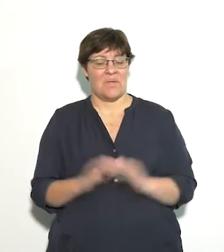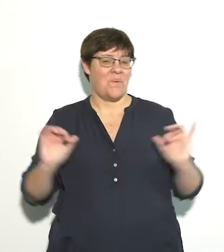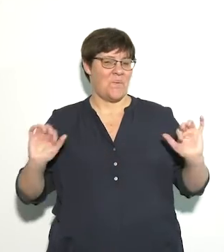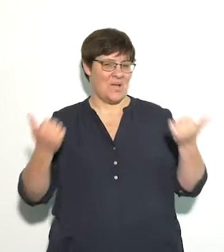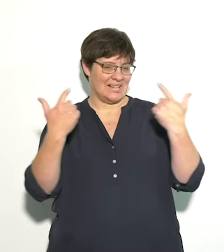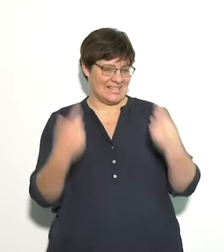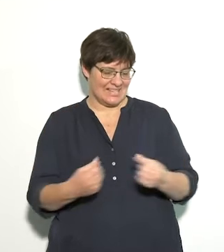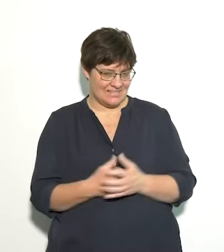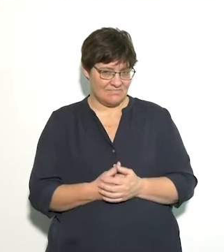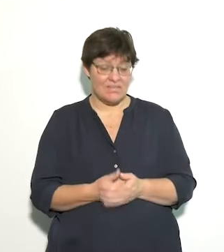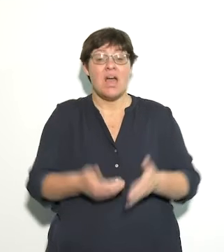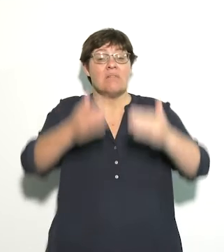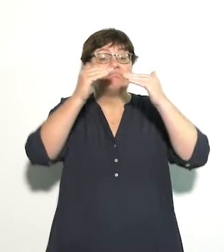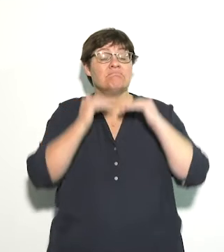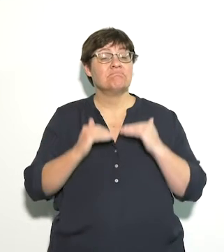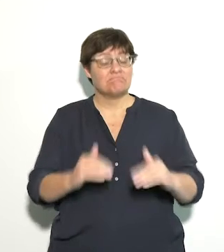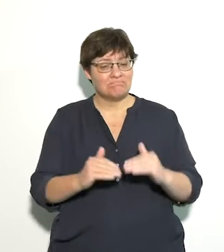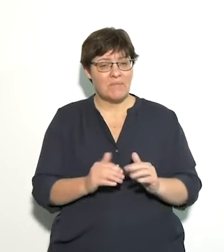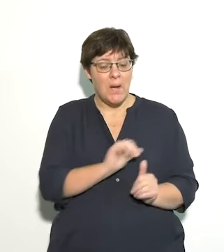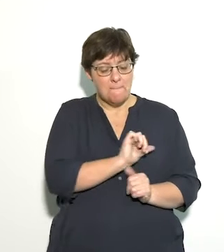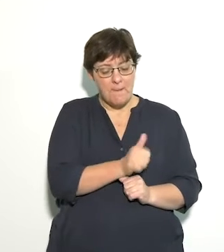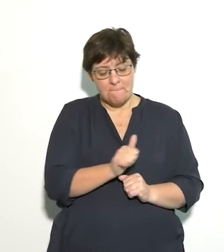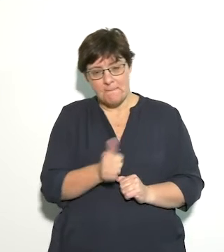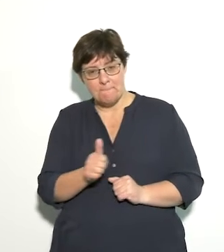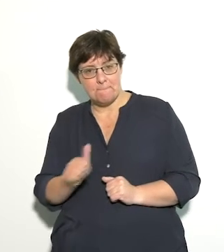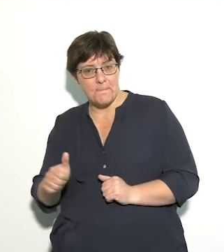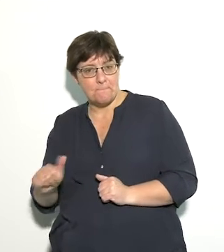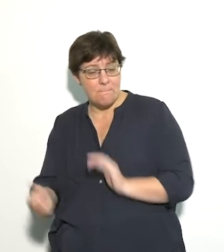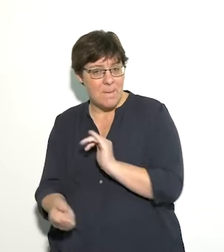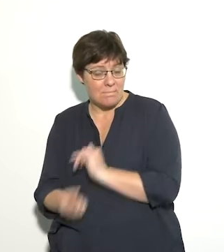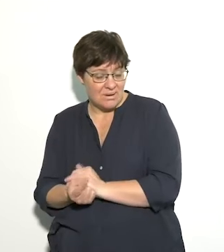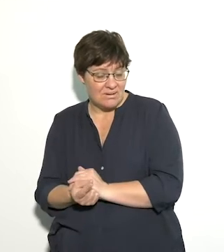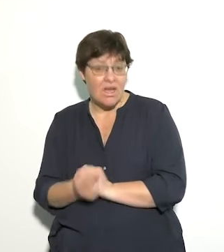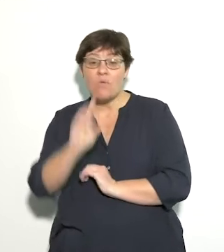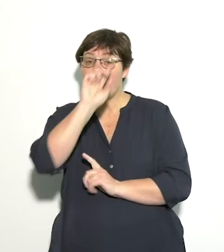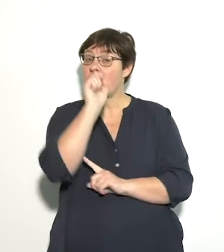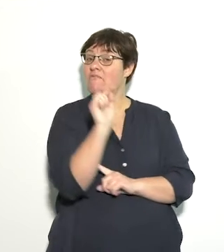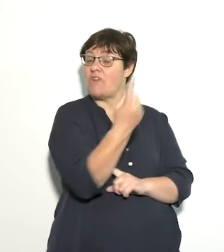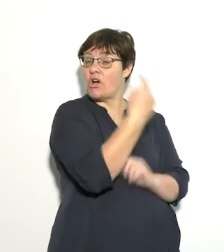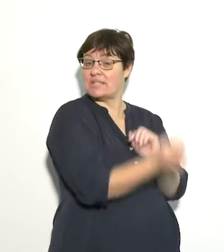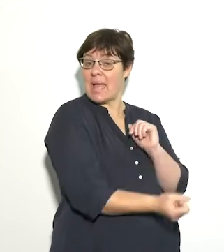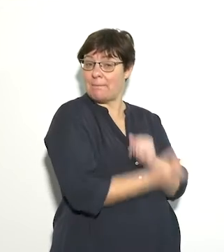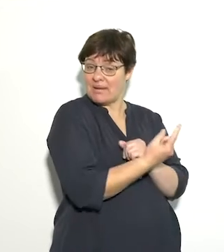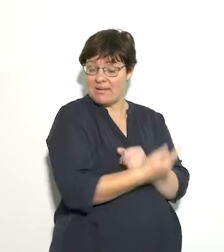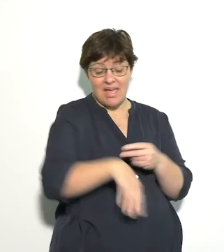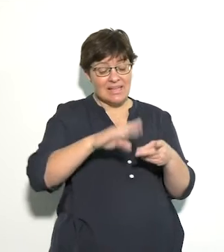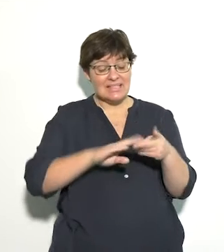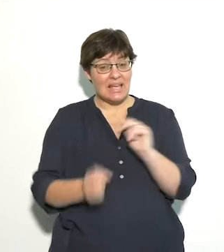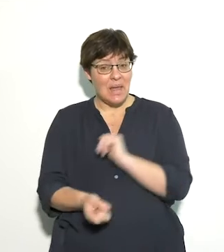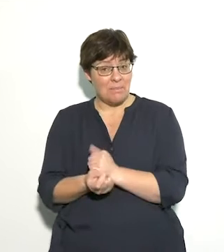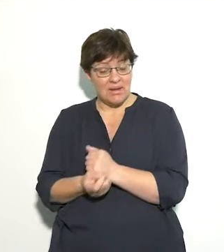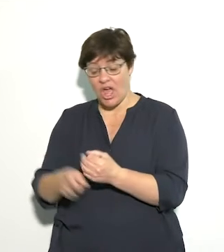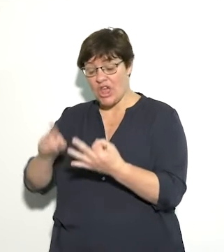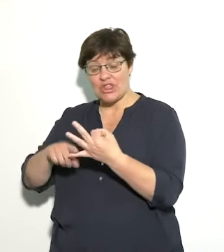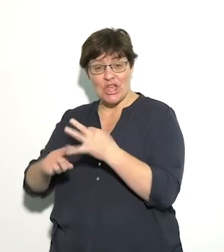Well done. Now we will move over to the sequence of events. Remember what happened first, second, and